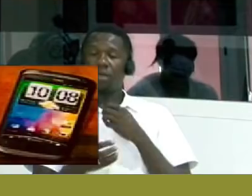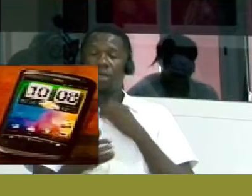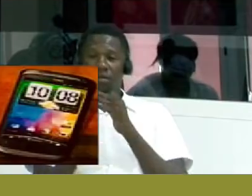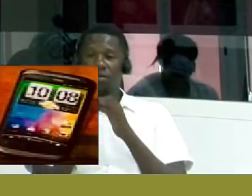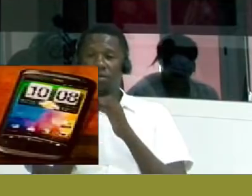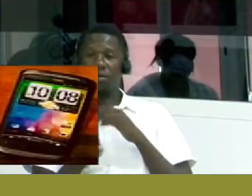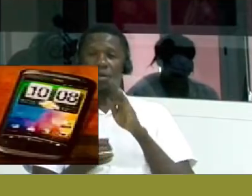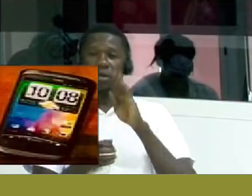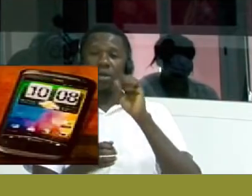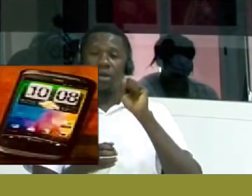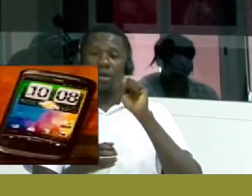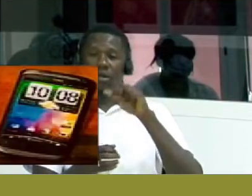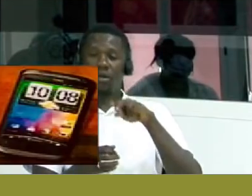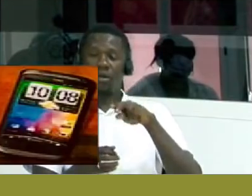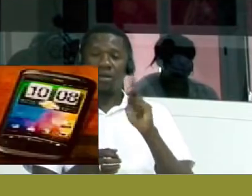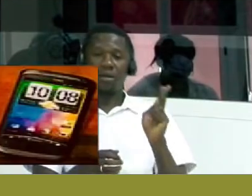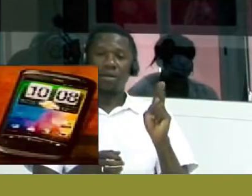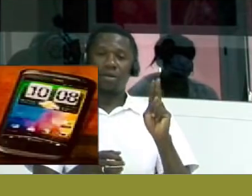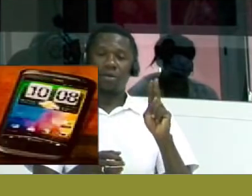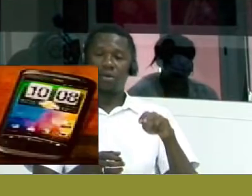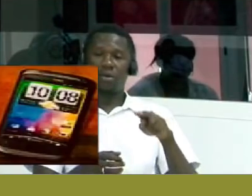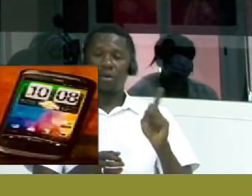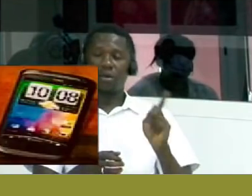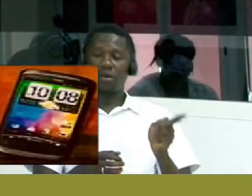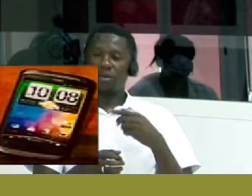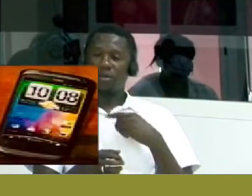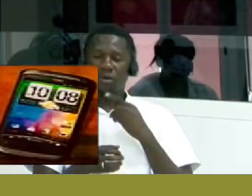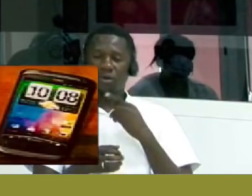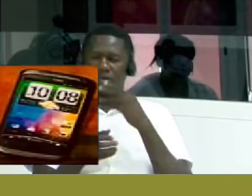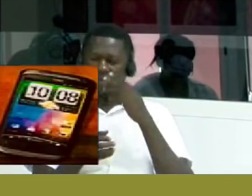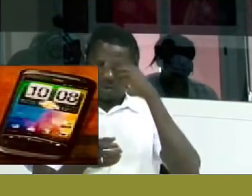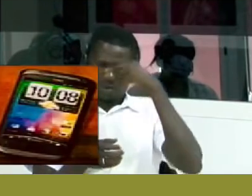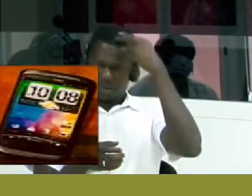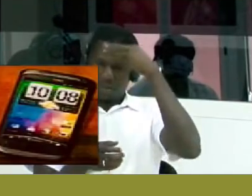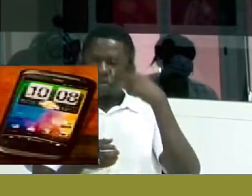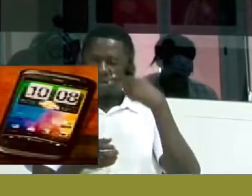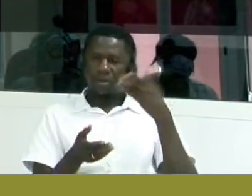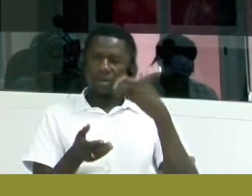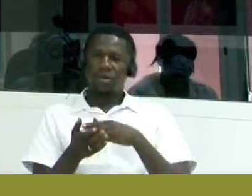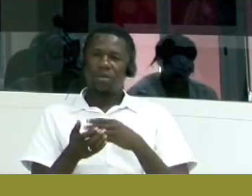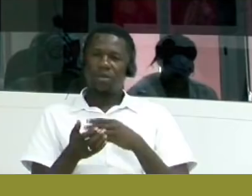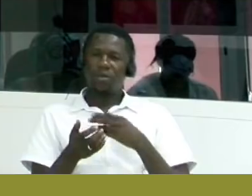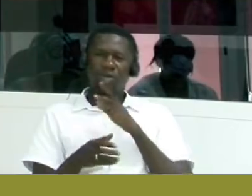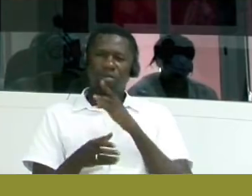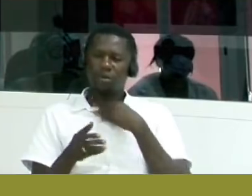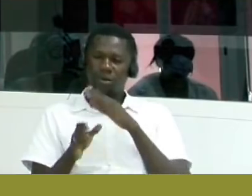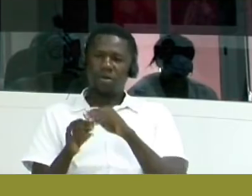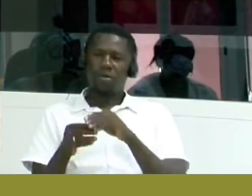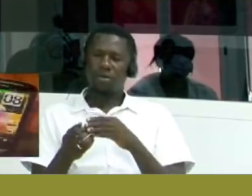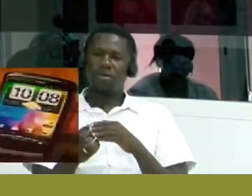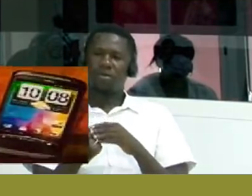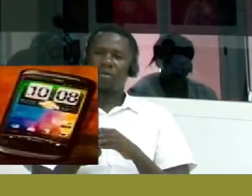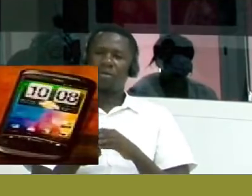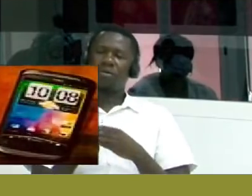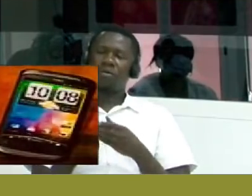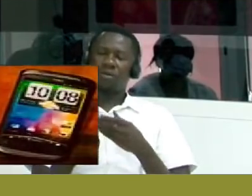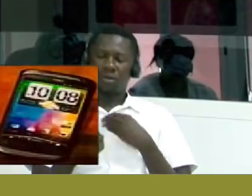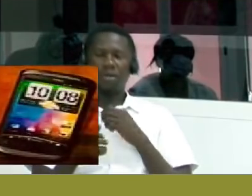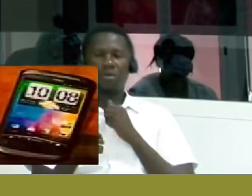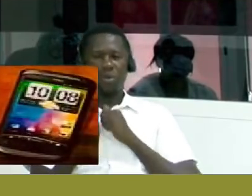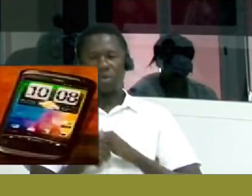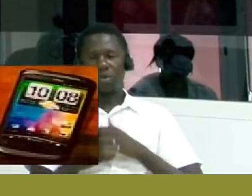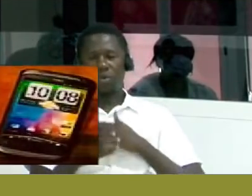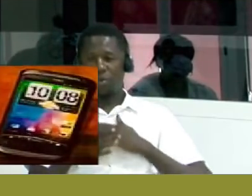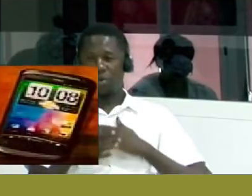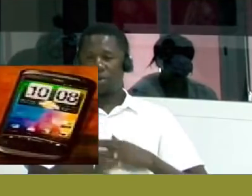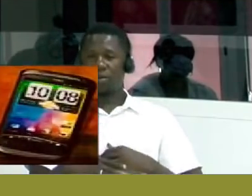then you are making like this for just a job? Hey, boss, you every time somebody is angry, you cool them down. I say, yes, I'm supposed to cool you down. Was